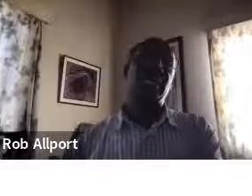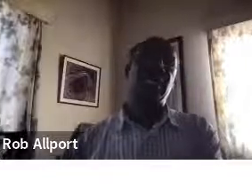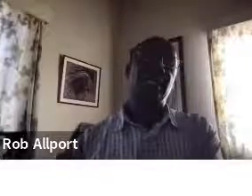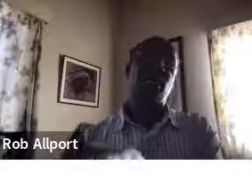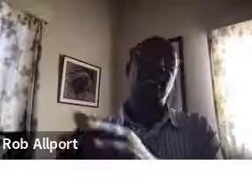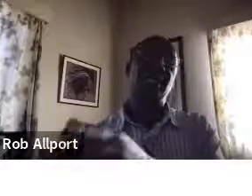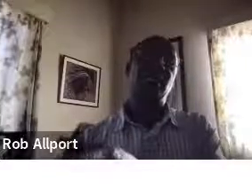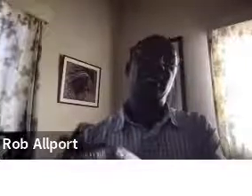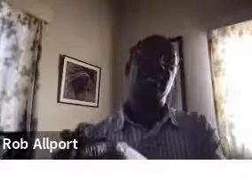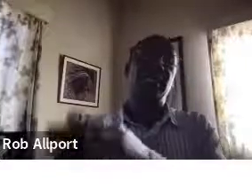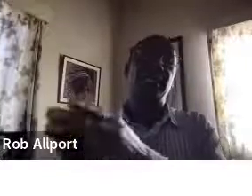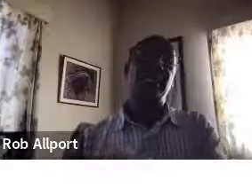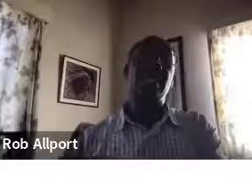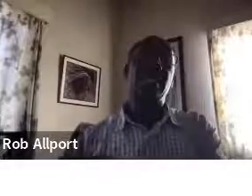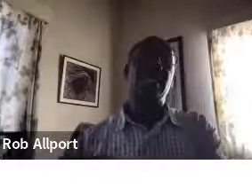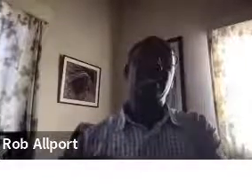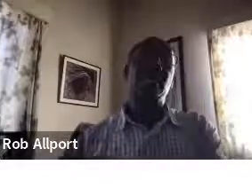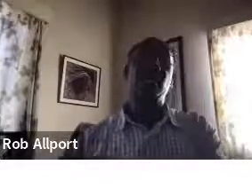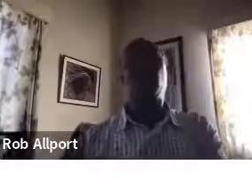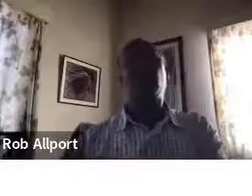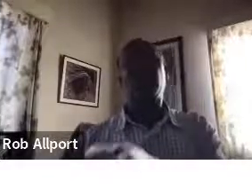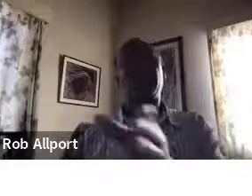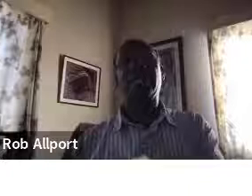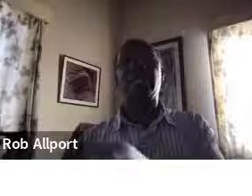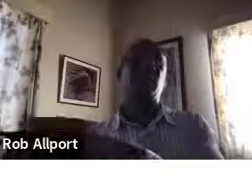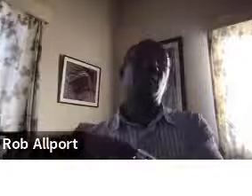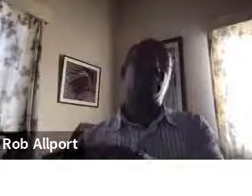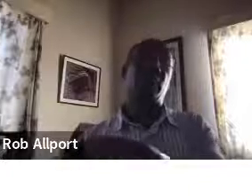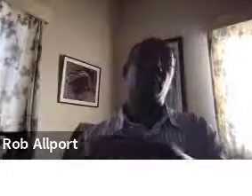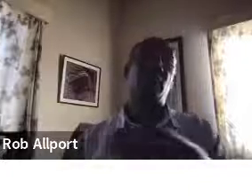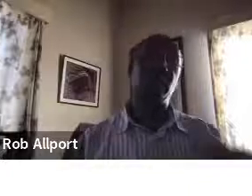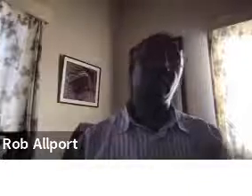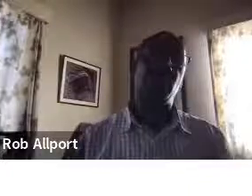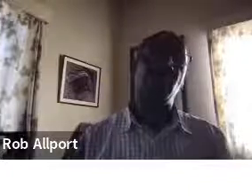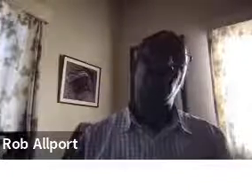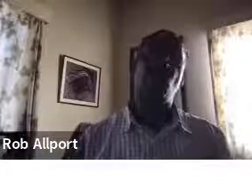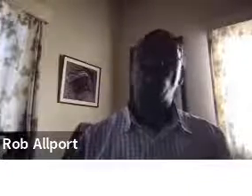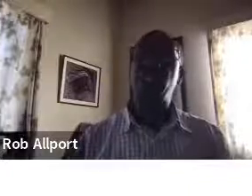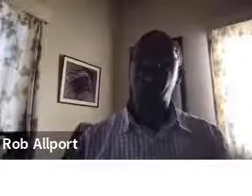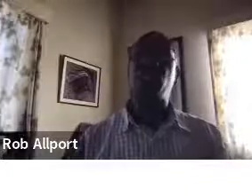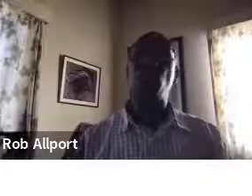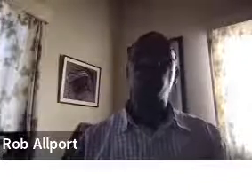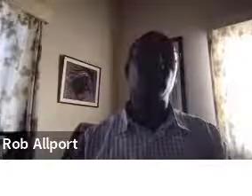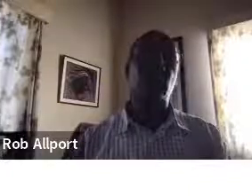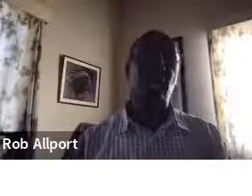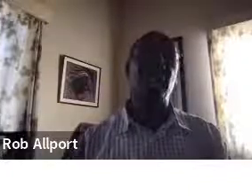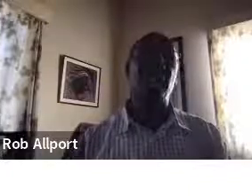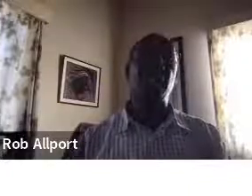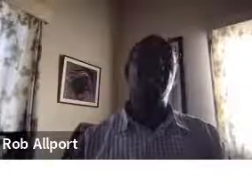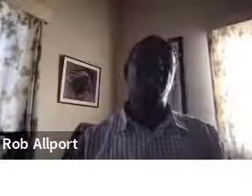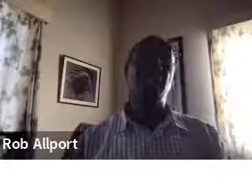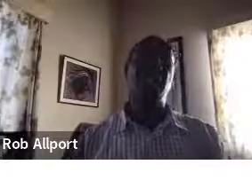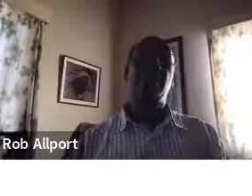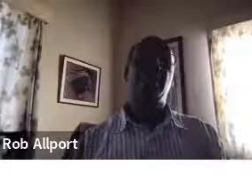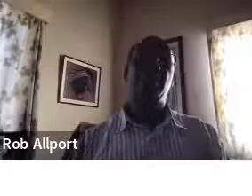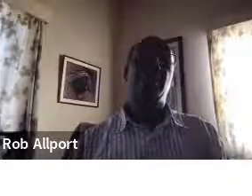even predicted 2023, the drought will still continue. What is going to